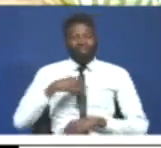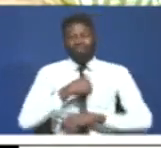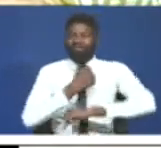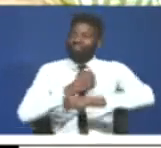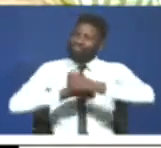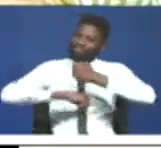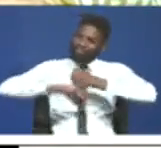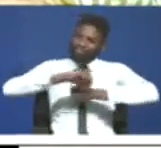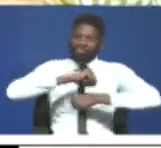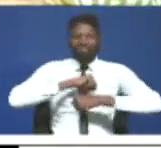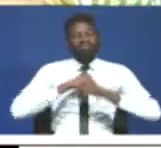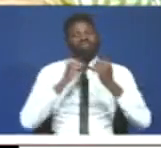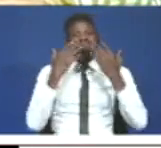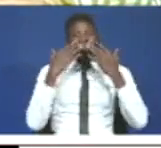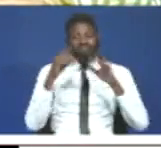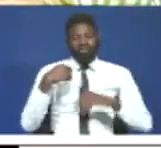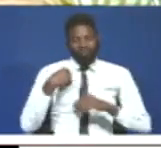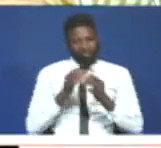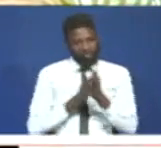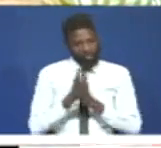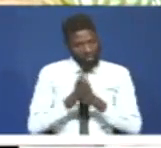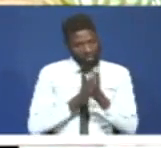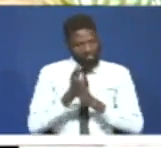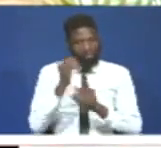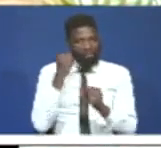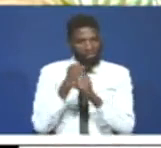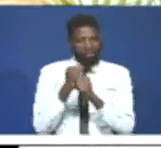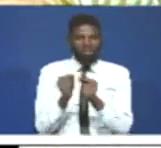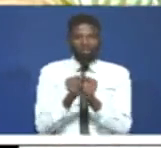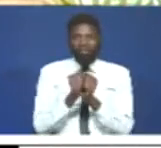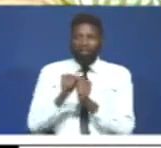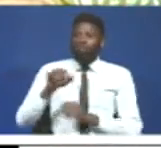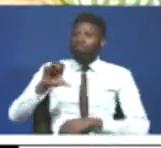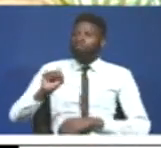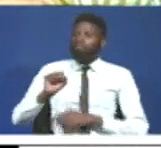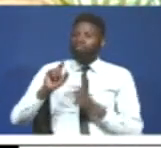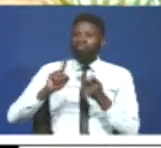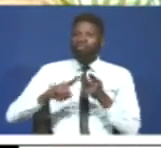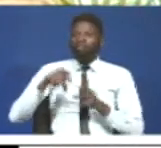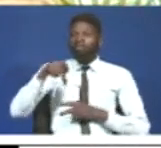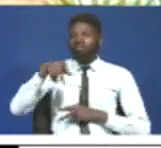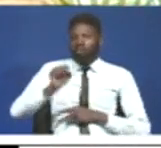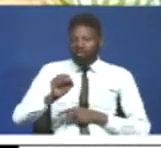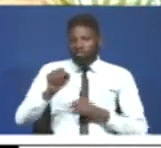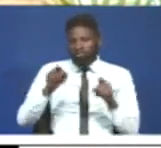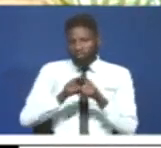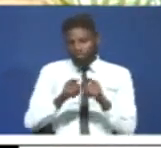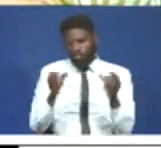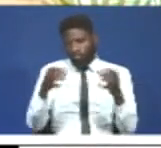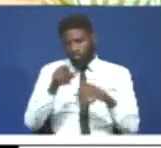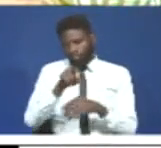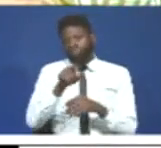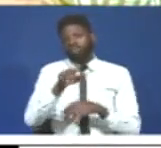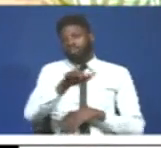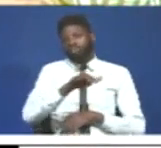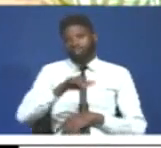am looking forward to working with the minister, the PS, and the bureaucracy in the Ministry of Agriculture.